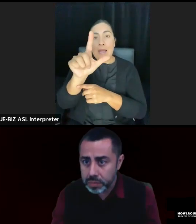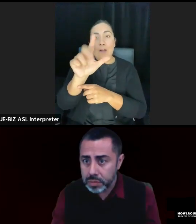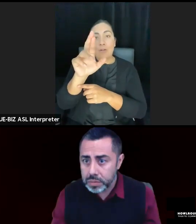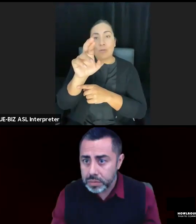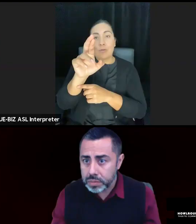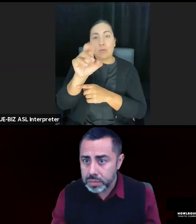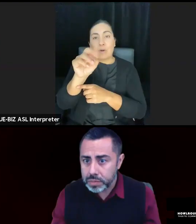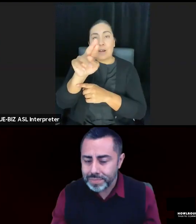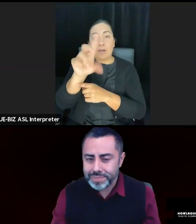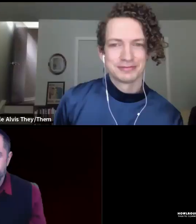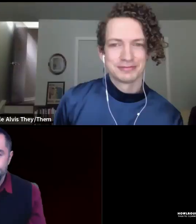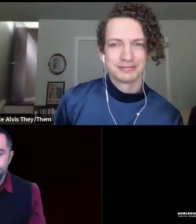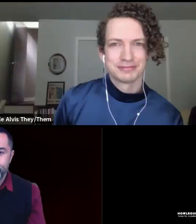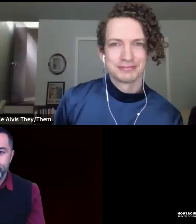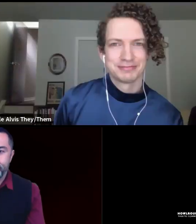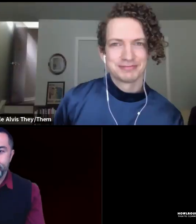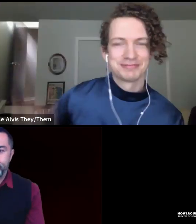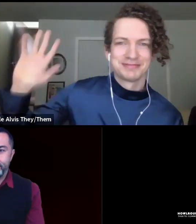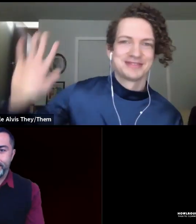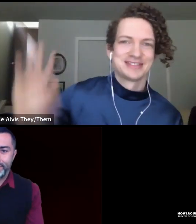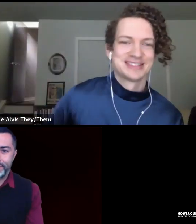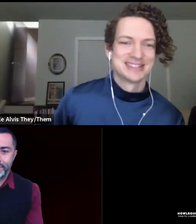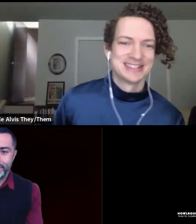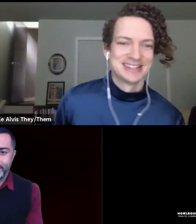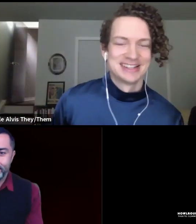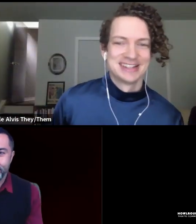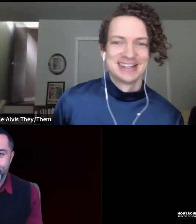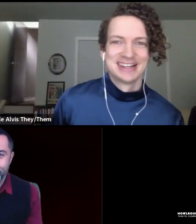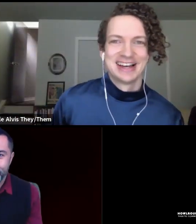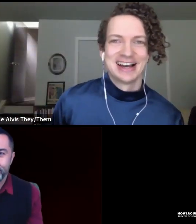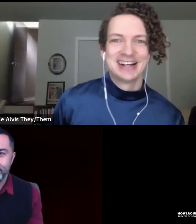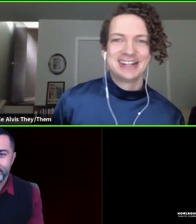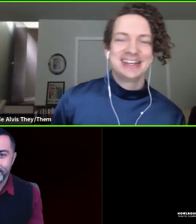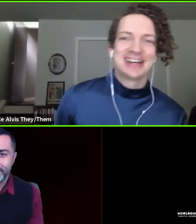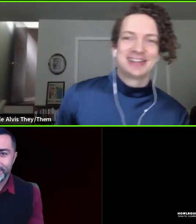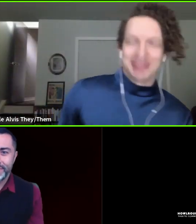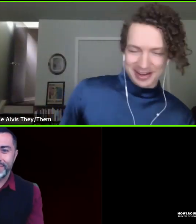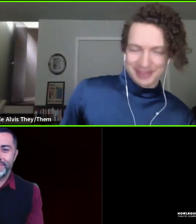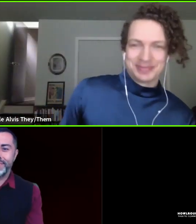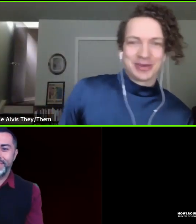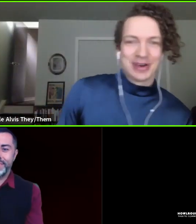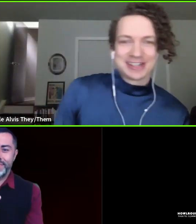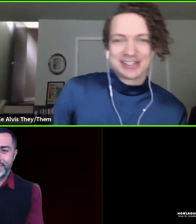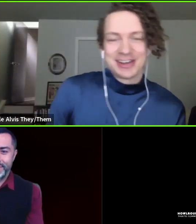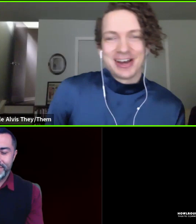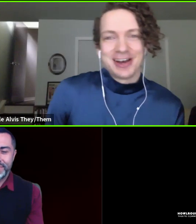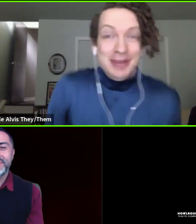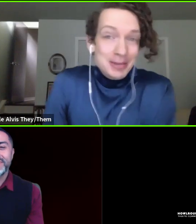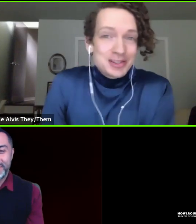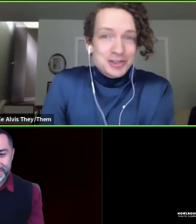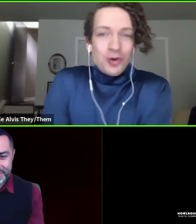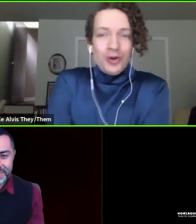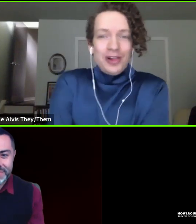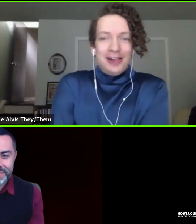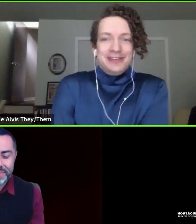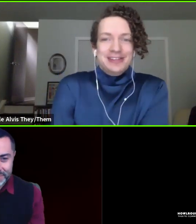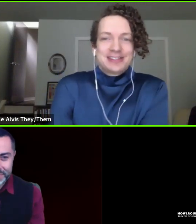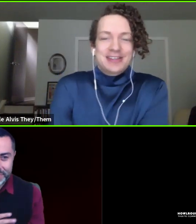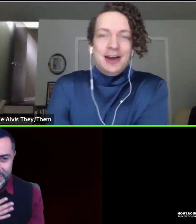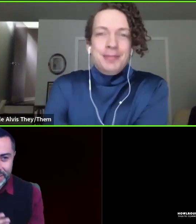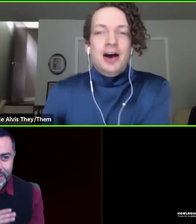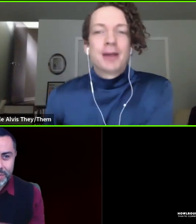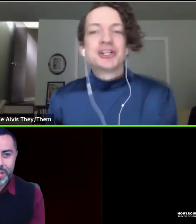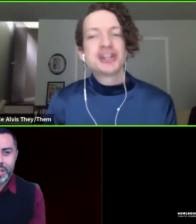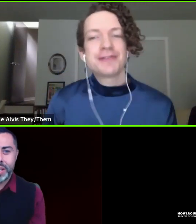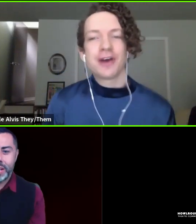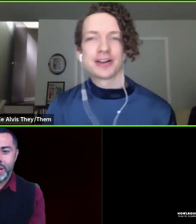that. I see Cole on the screen. Cole, will you take the mic? Ani and Miigwech. My name is Cole Alvis.